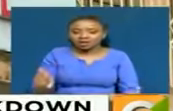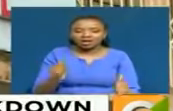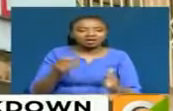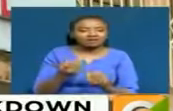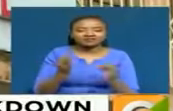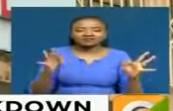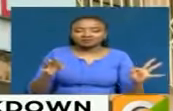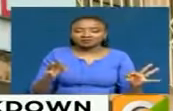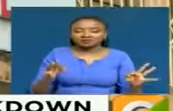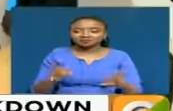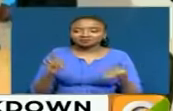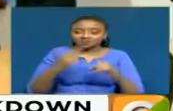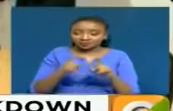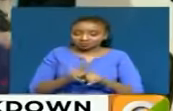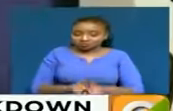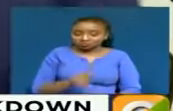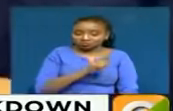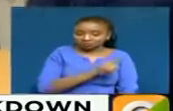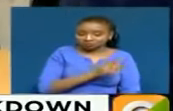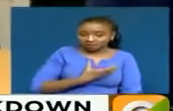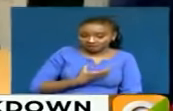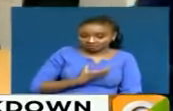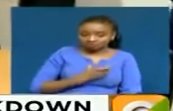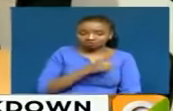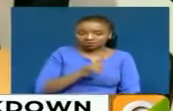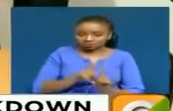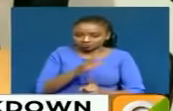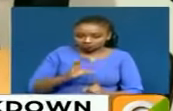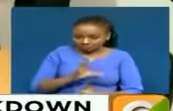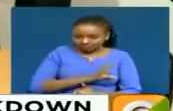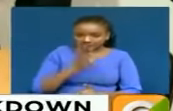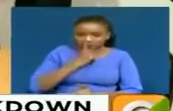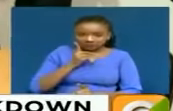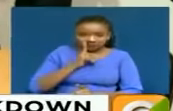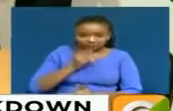Further action will be taken after the KMPDC's Disciplinary and Ethics Committee hearing on Wednesday.